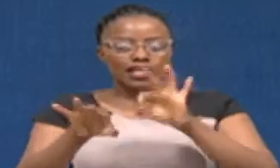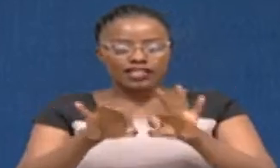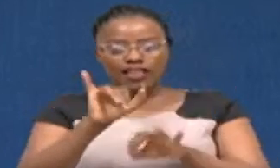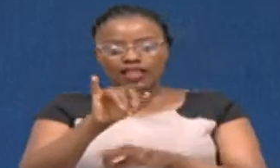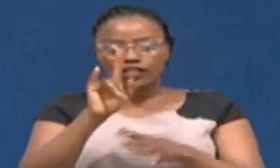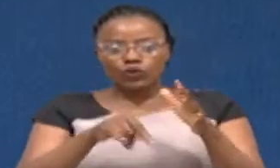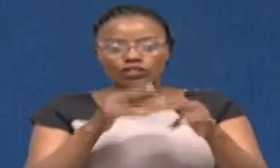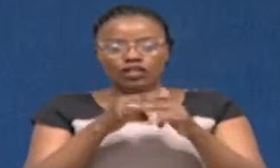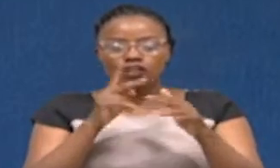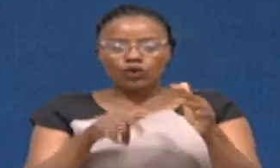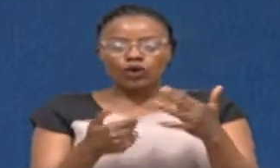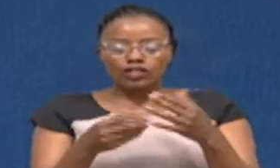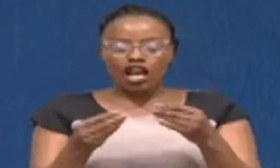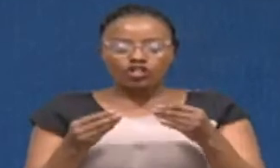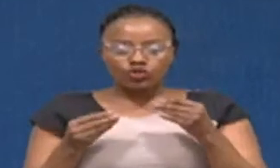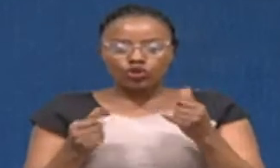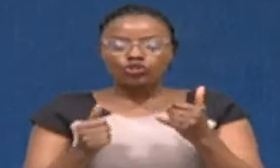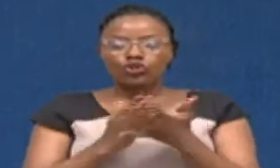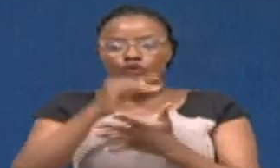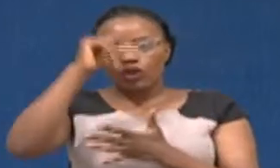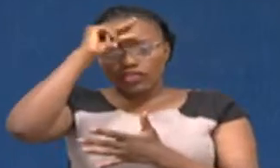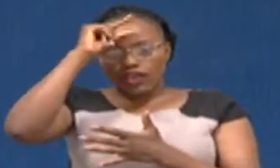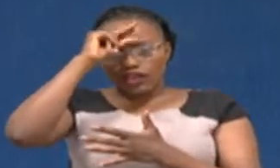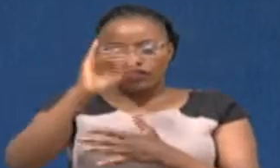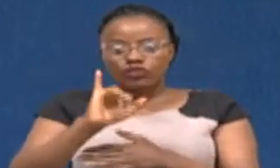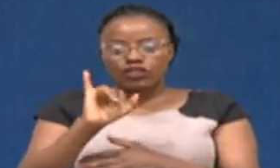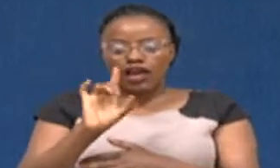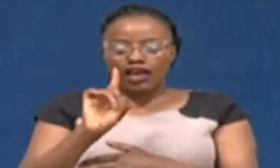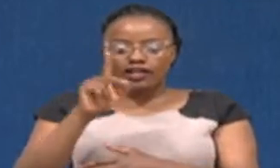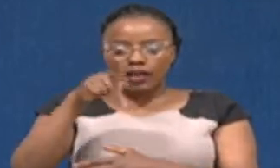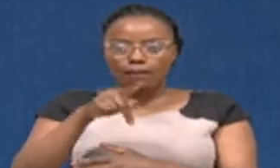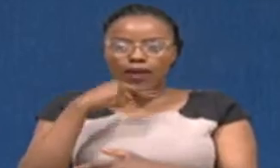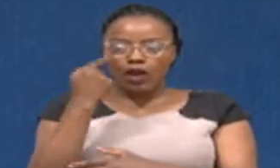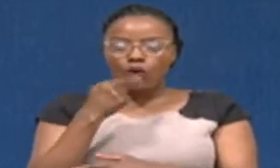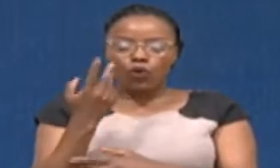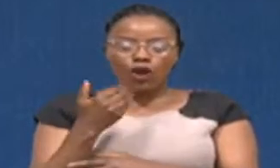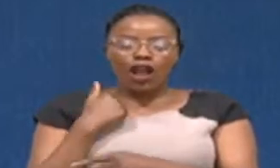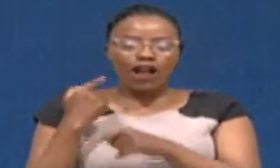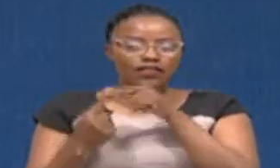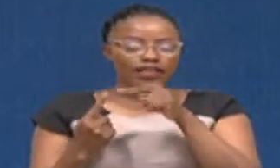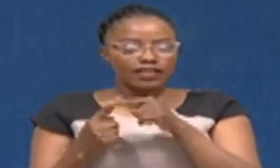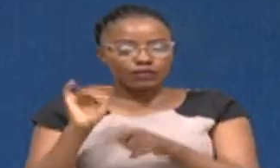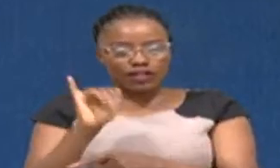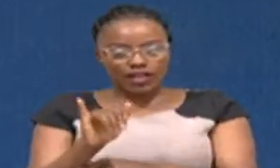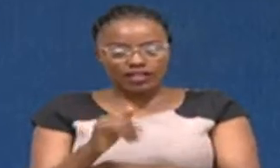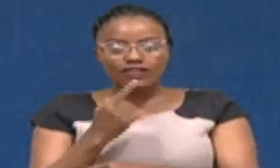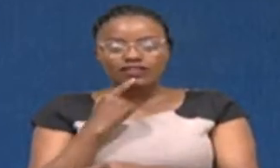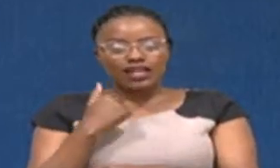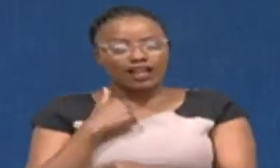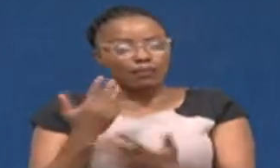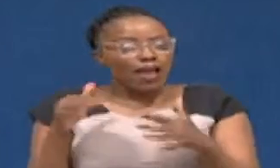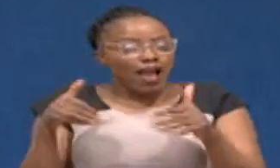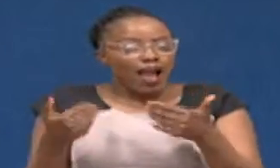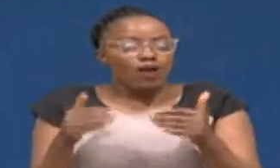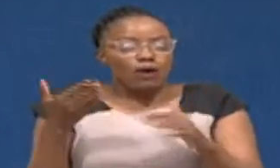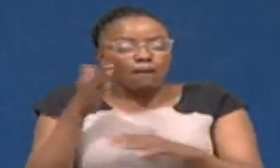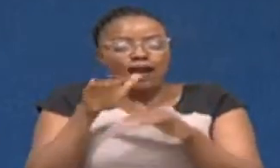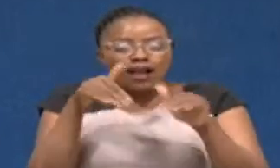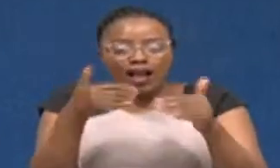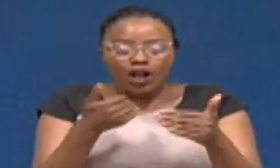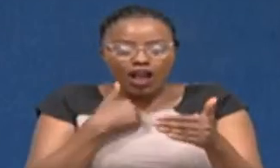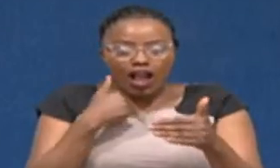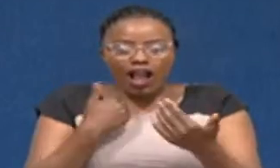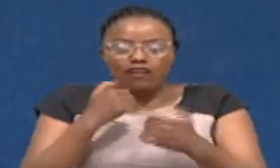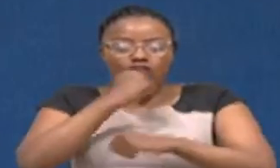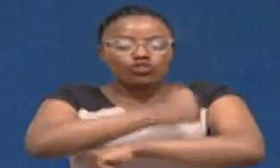That is what is called lasting solution by the government to the IDPs that went through this experience. Trevor, tell me, how do I recover? I have children